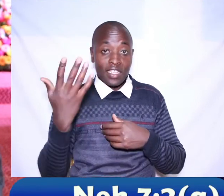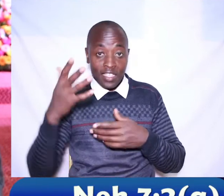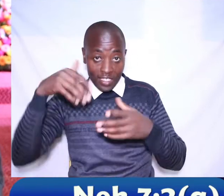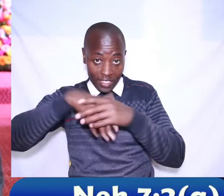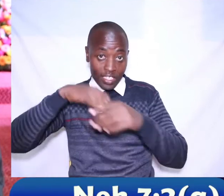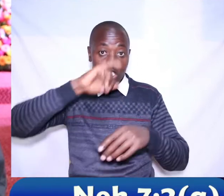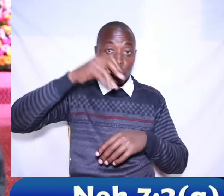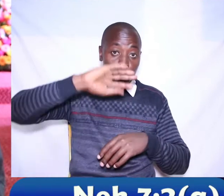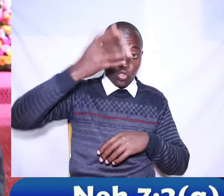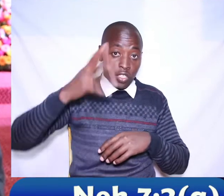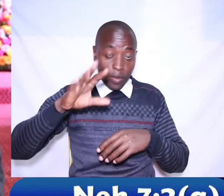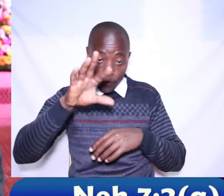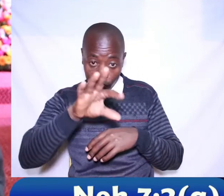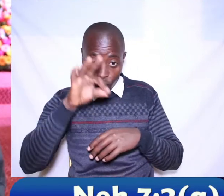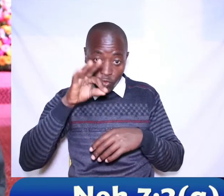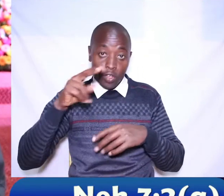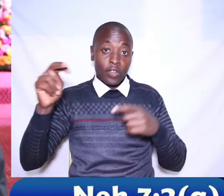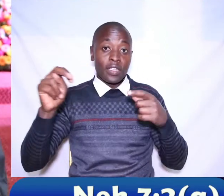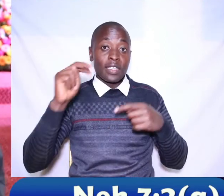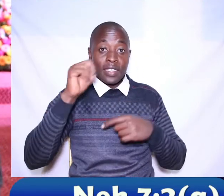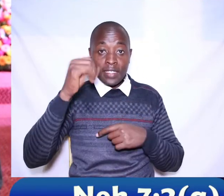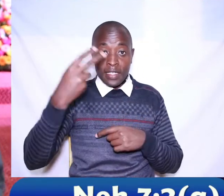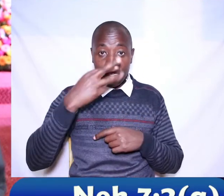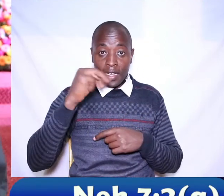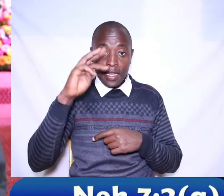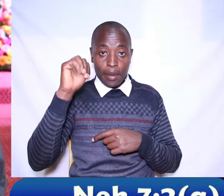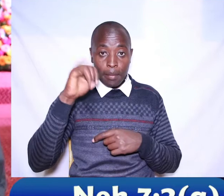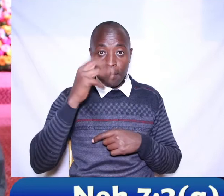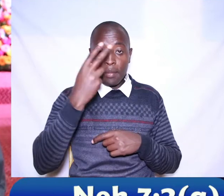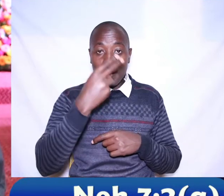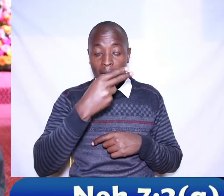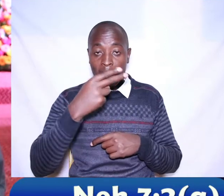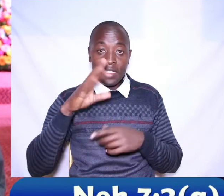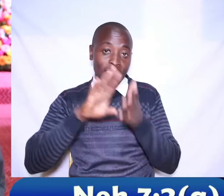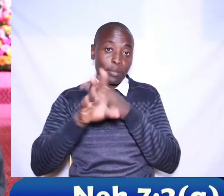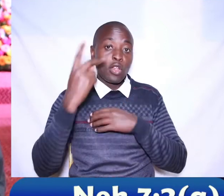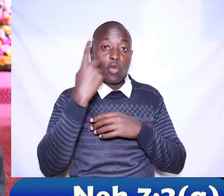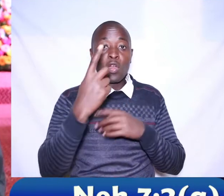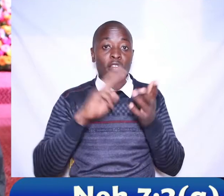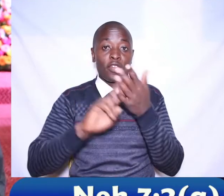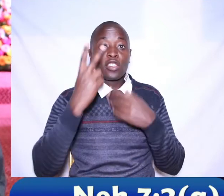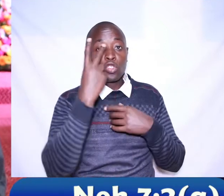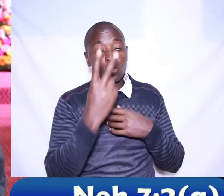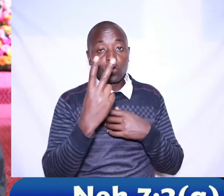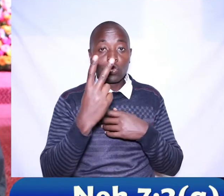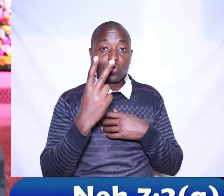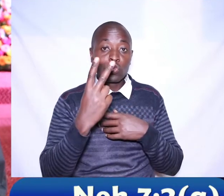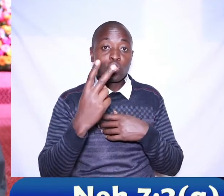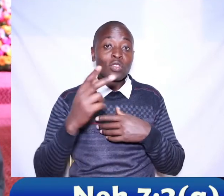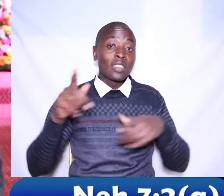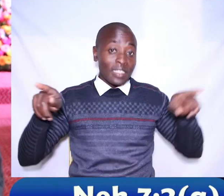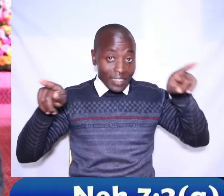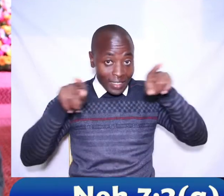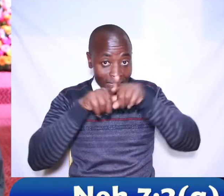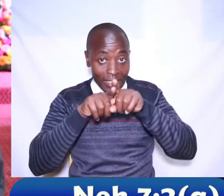Jerusalem. And this we can find in Nehemiah chapter 1, verse 2. His